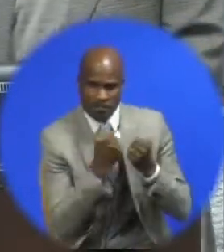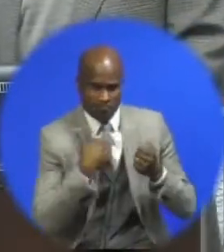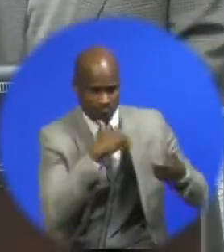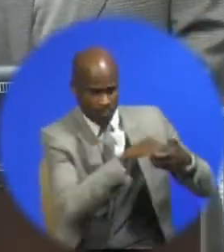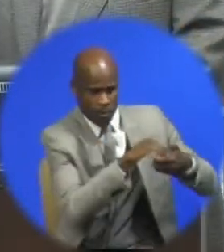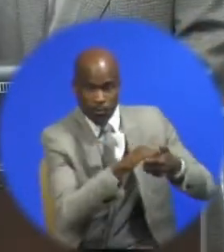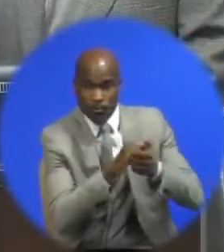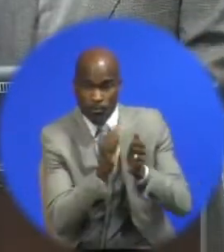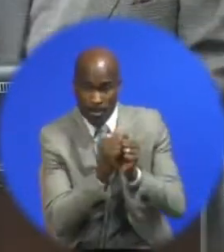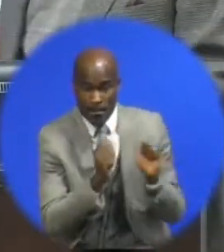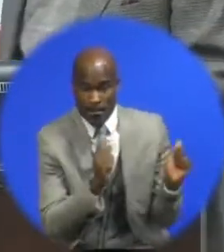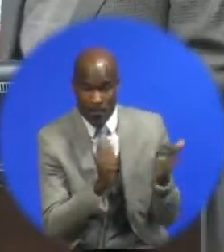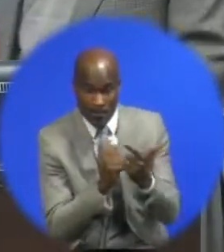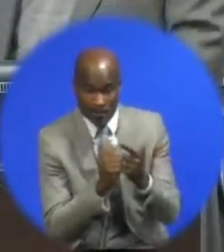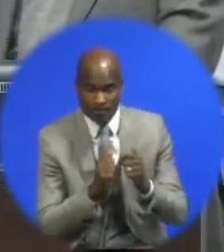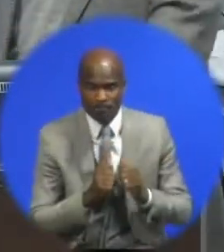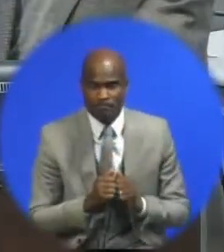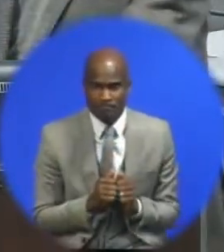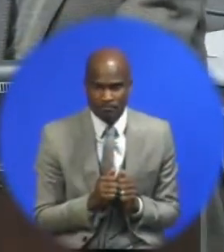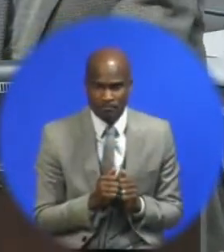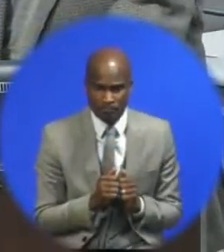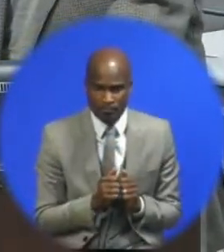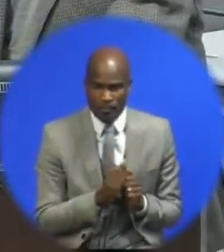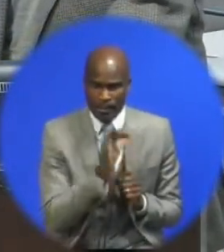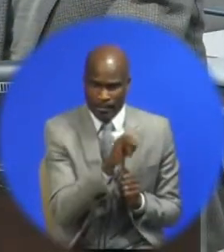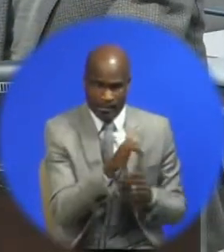about that in a minute.